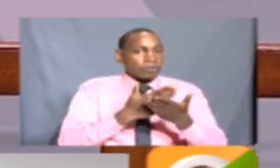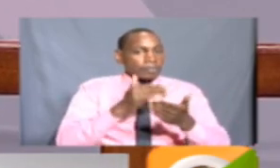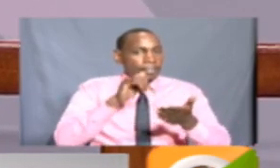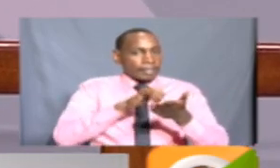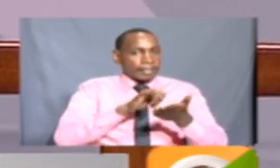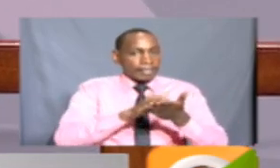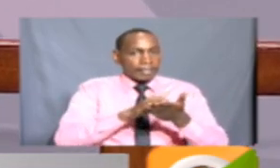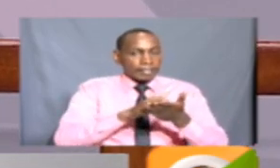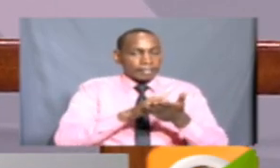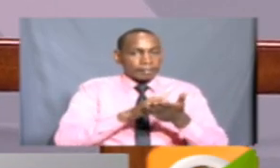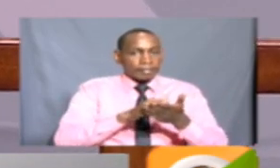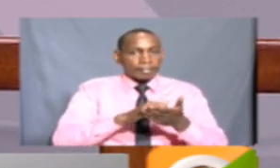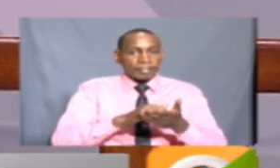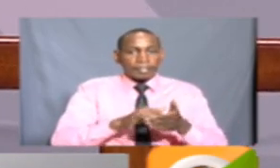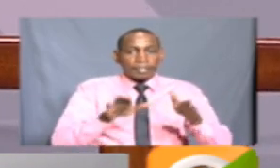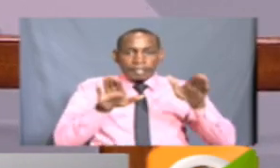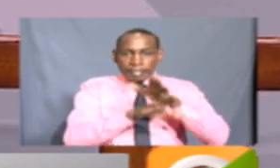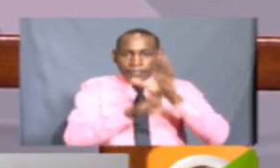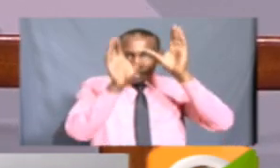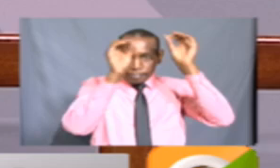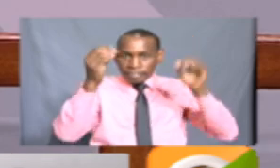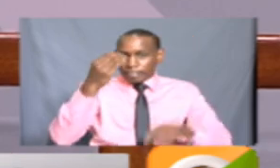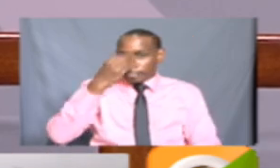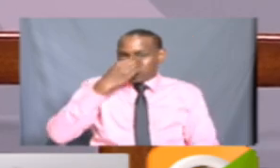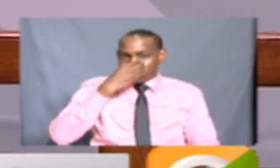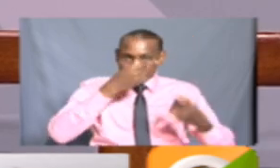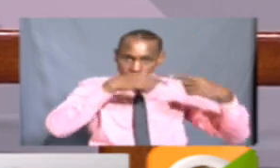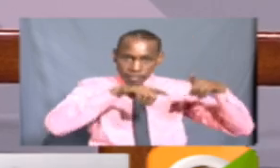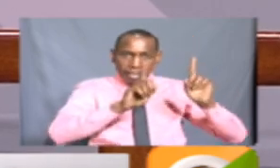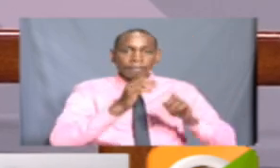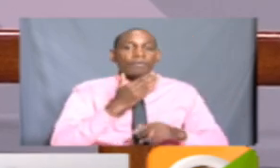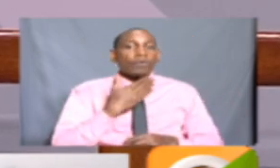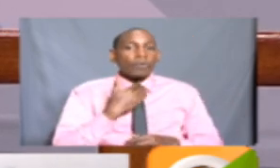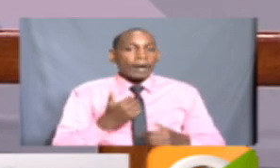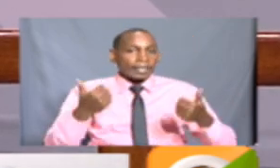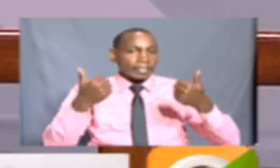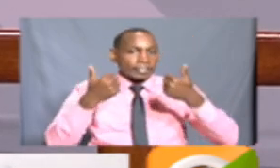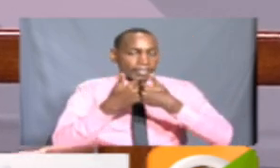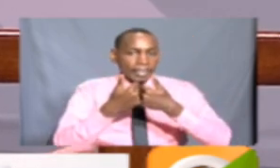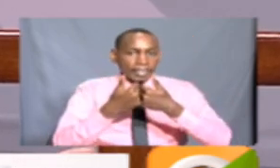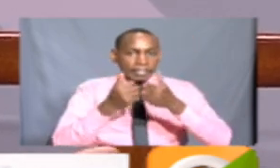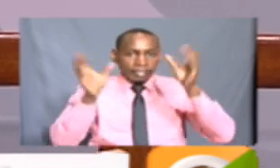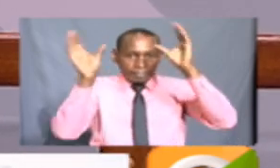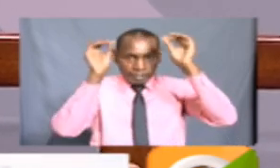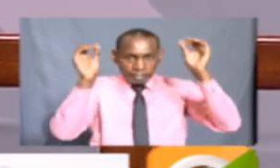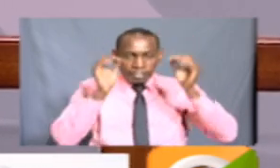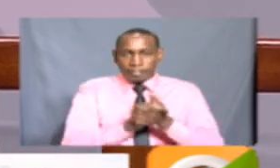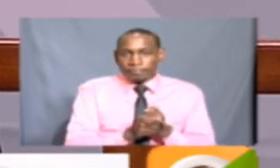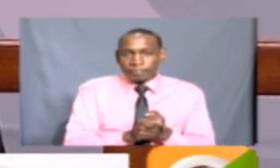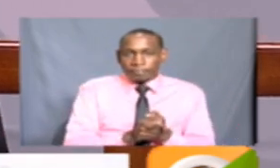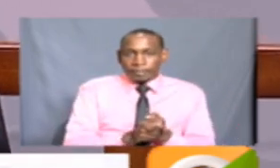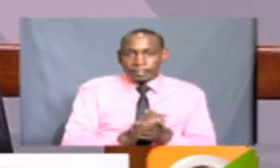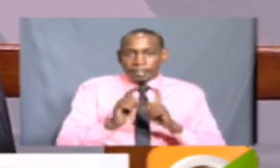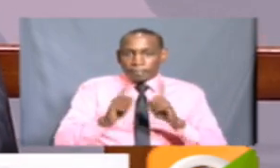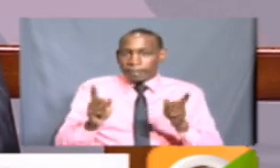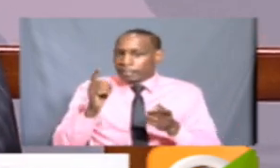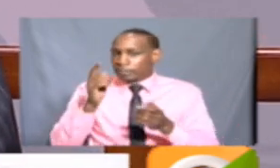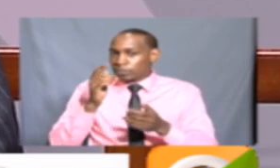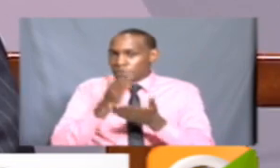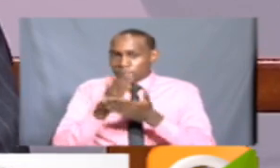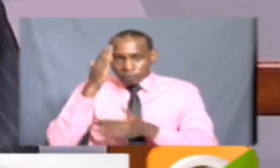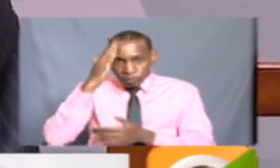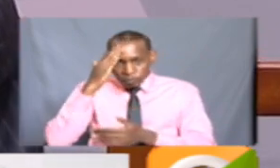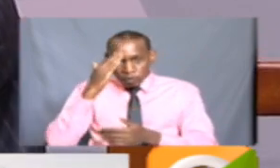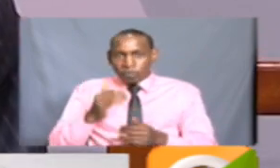mind of Deputy President William Ruto, he wants to contest the presidency. I'm not quite certain that Honorable Odinga wants